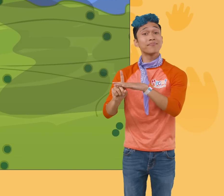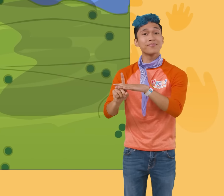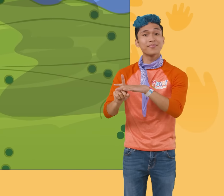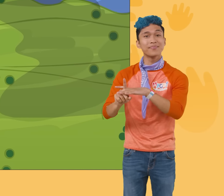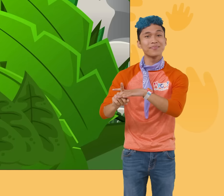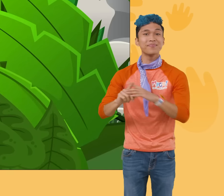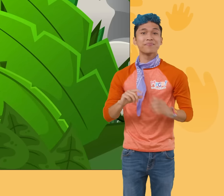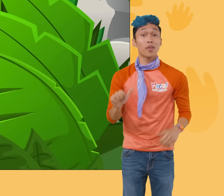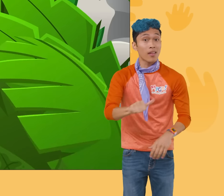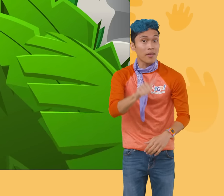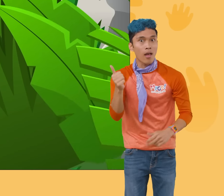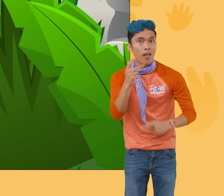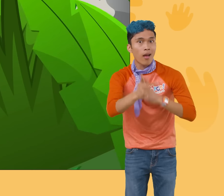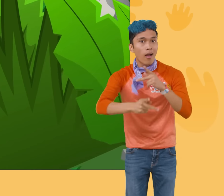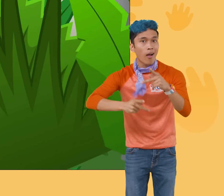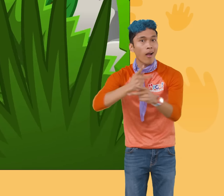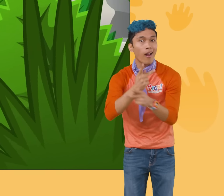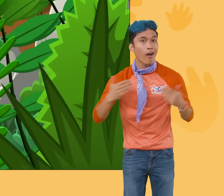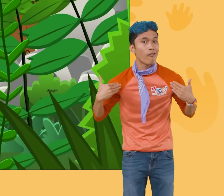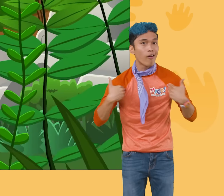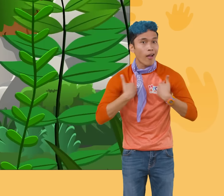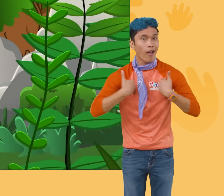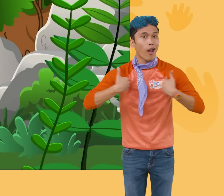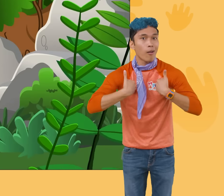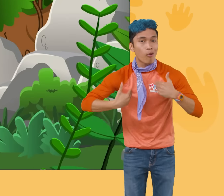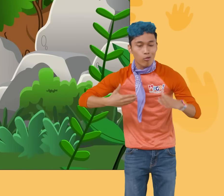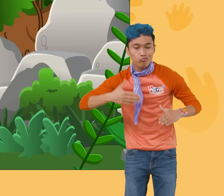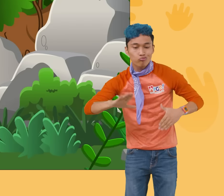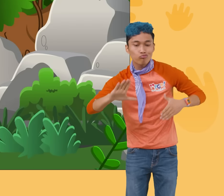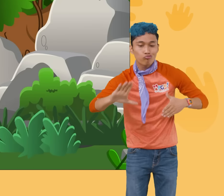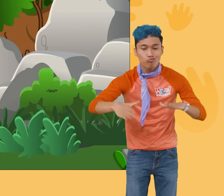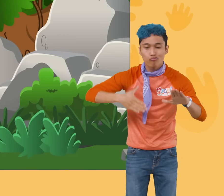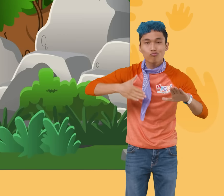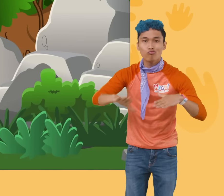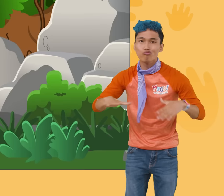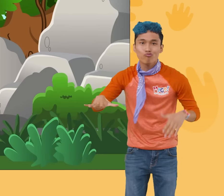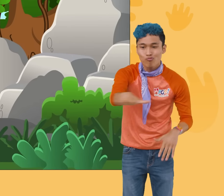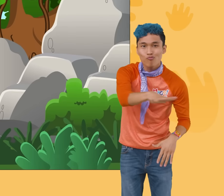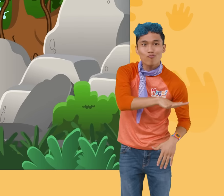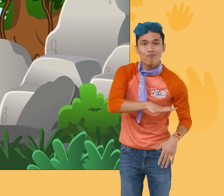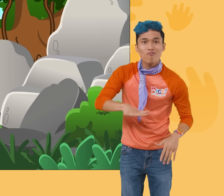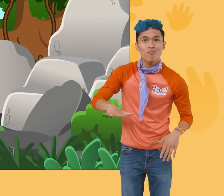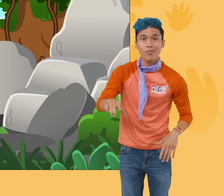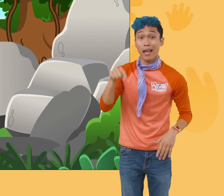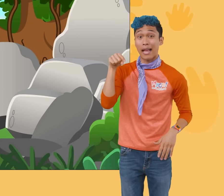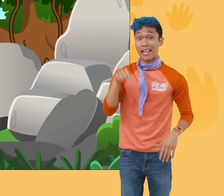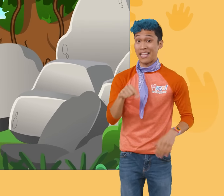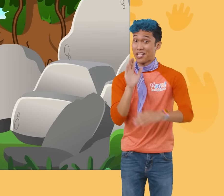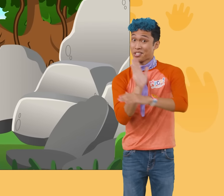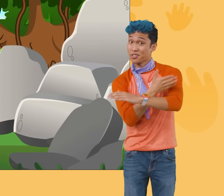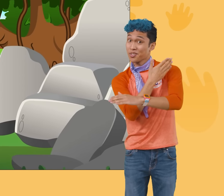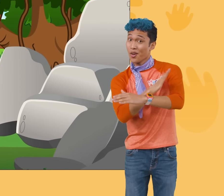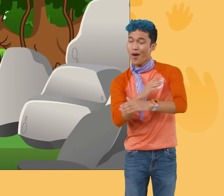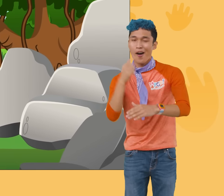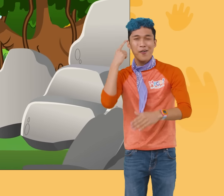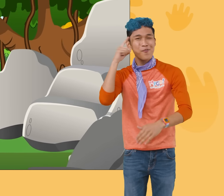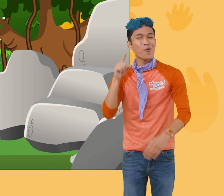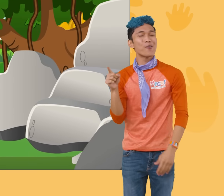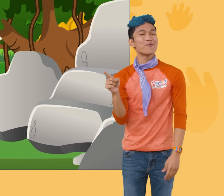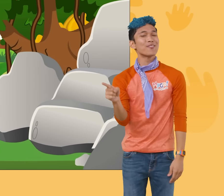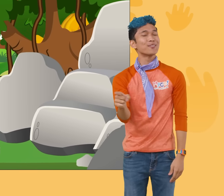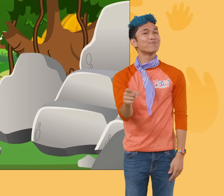existed, another kind of creature ruled the land, and this is a song